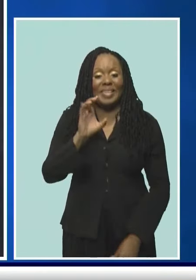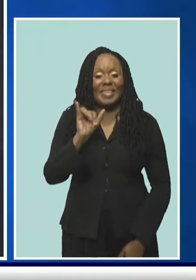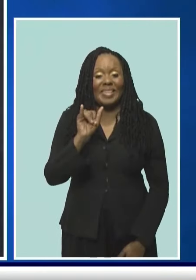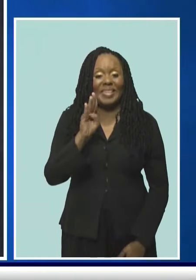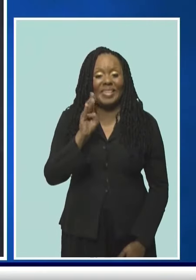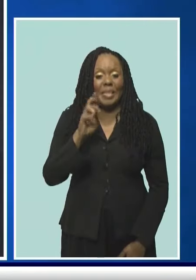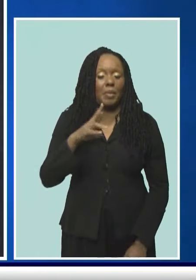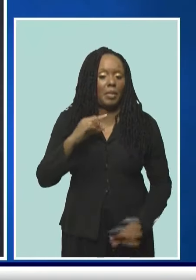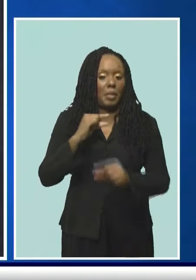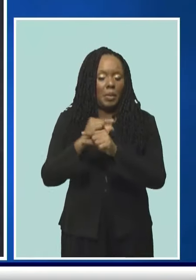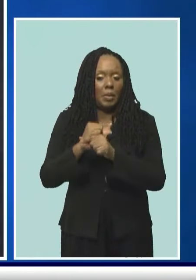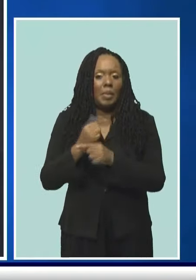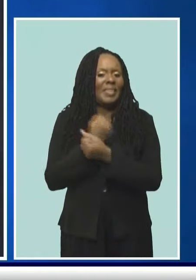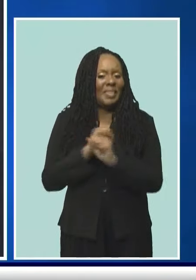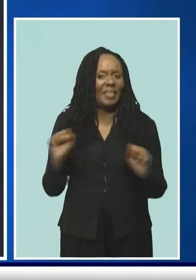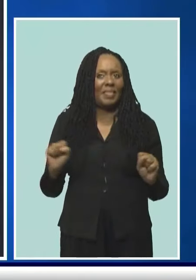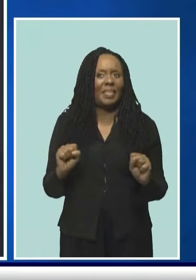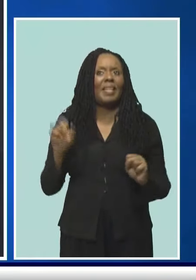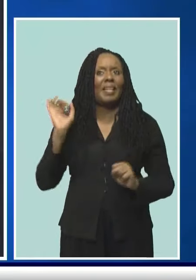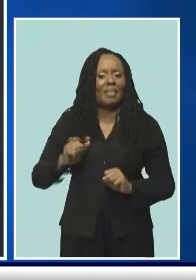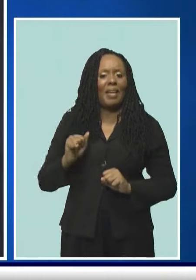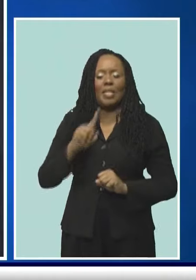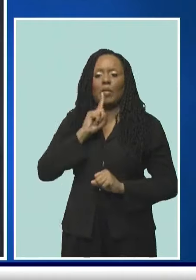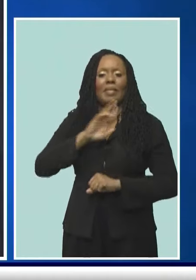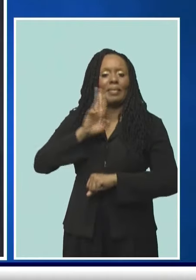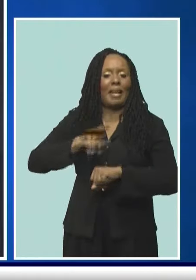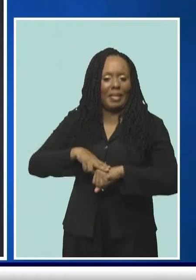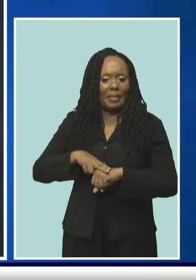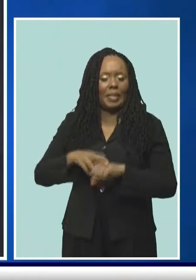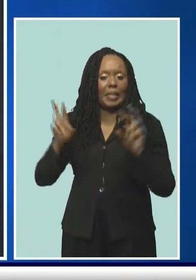And so the Barbados Defence Force and the team there